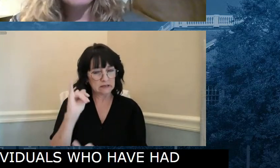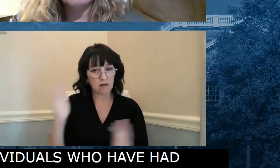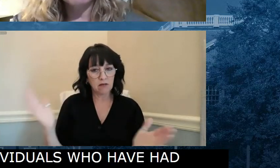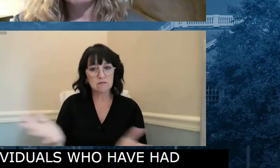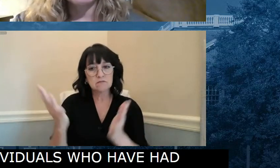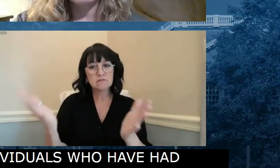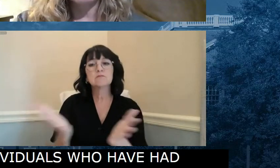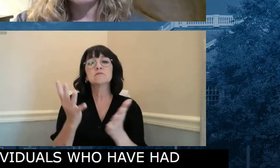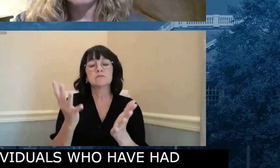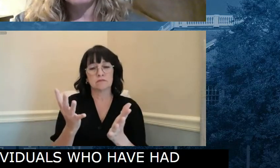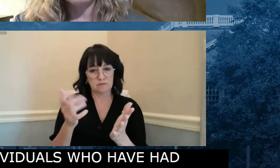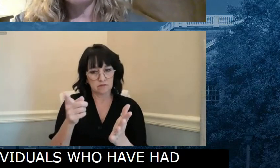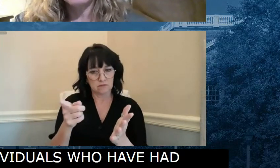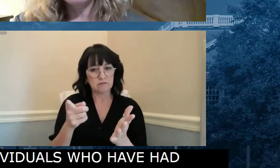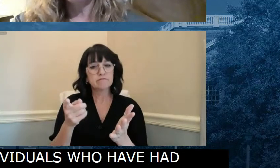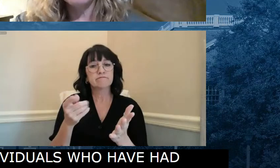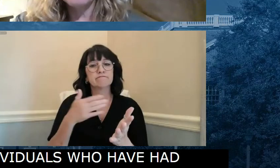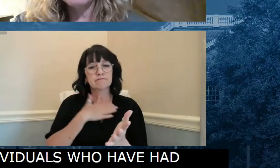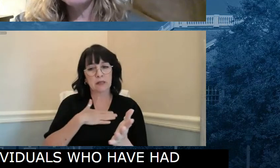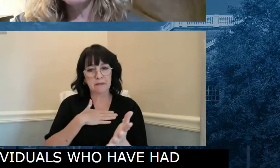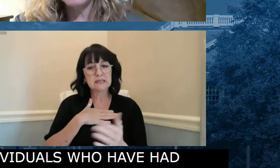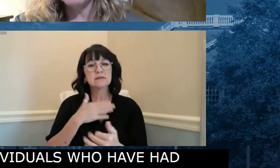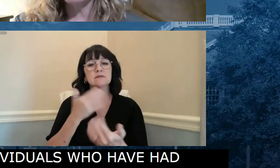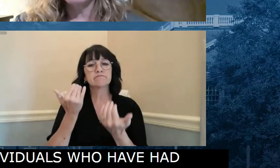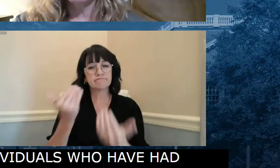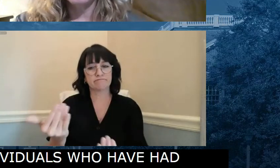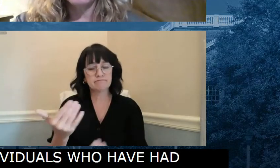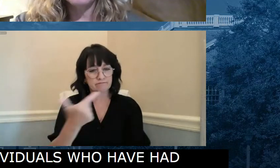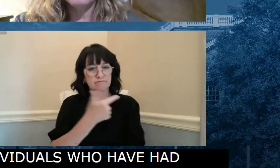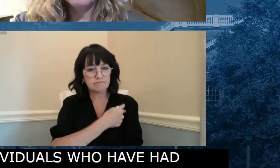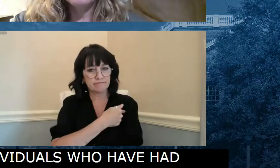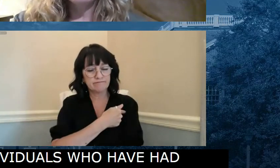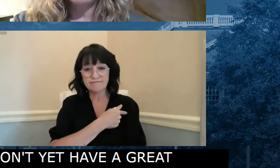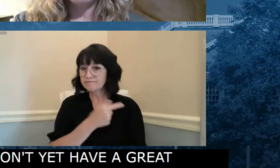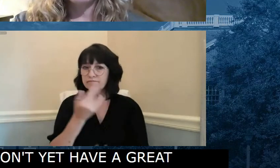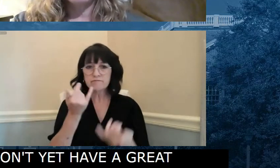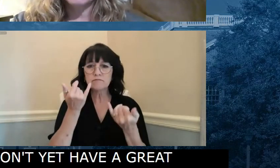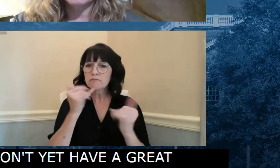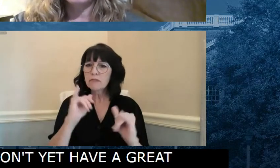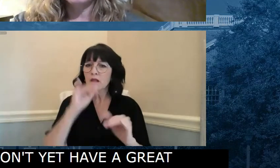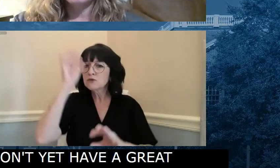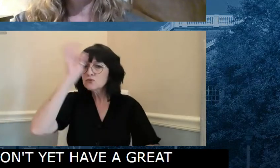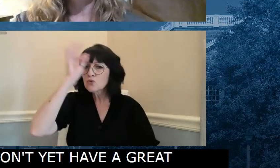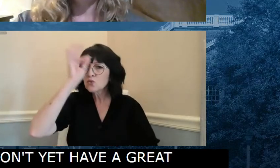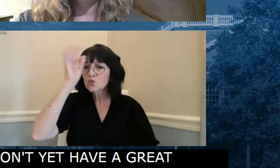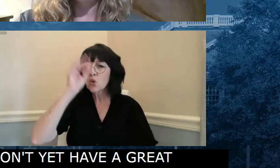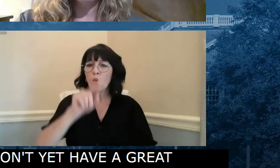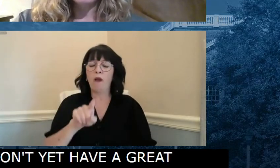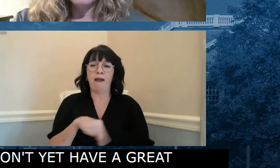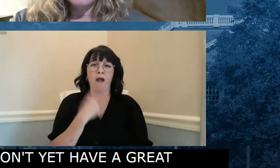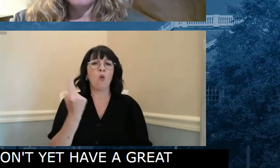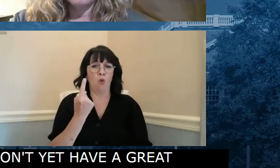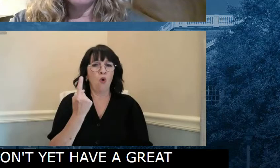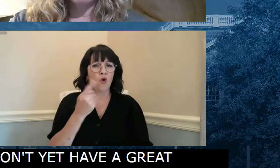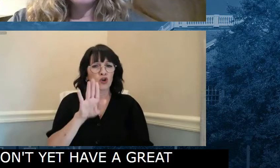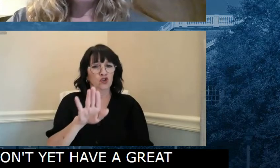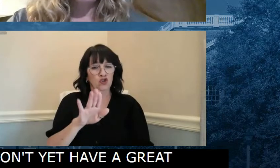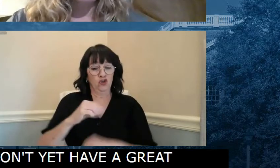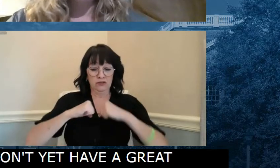don't yet have a great understanding of how long your natural immunity from COVID-19 is.